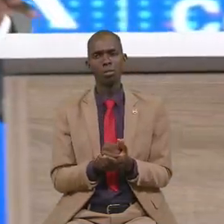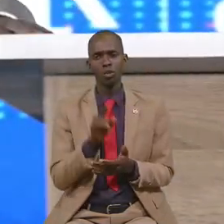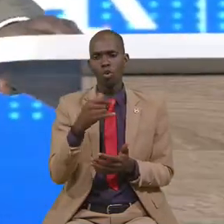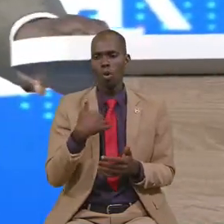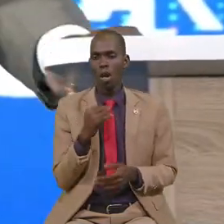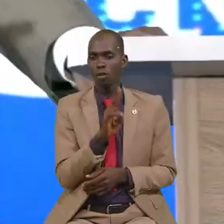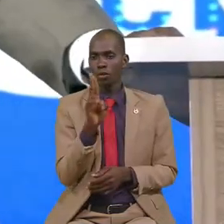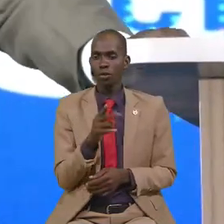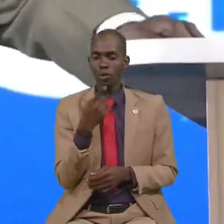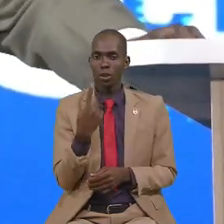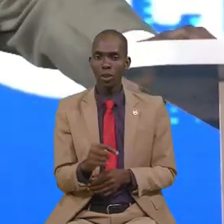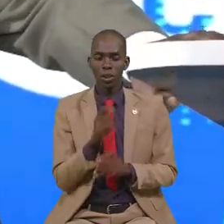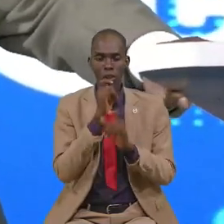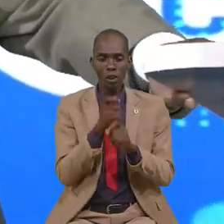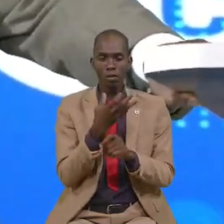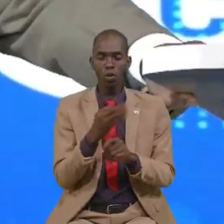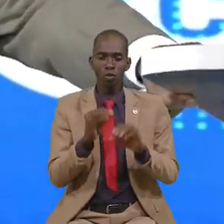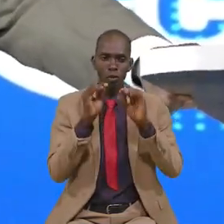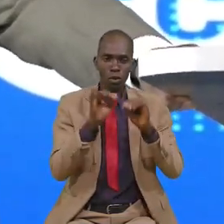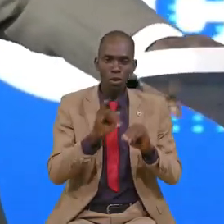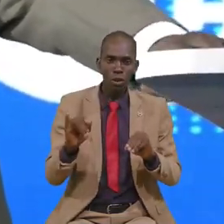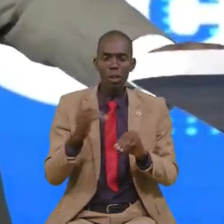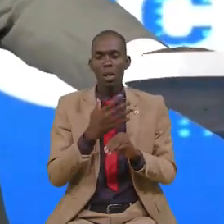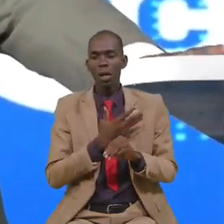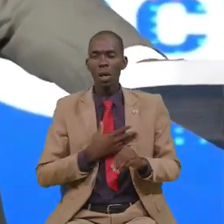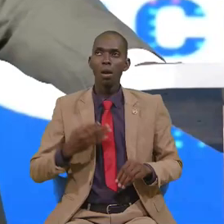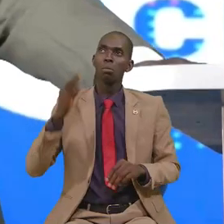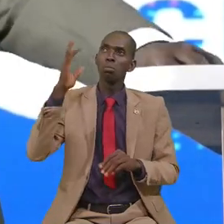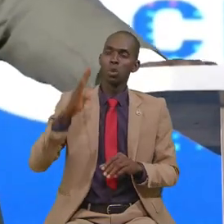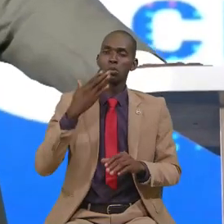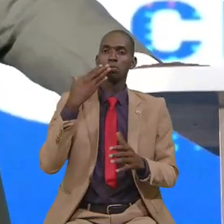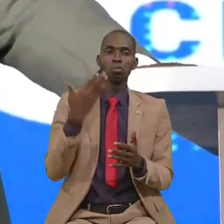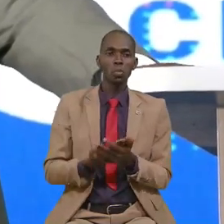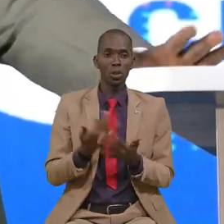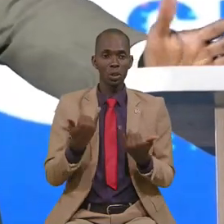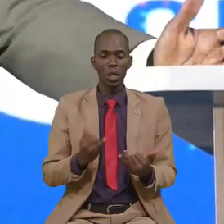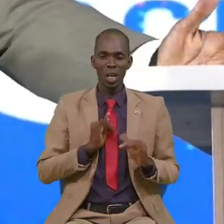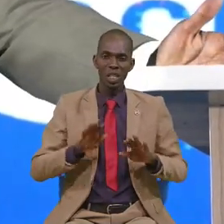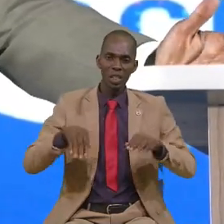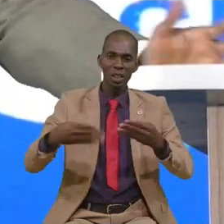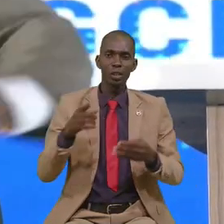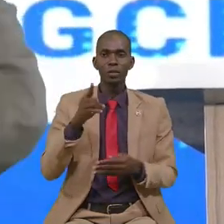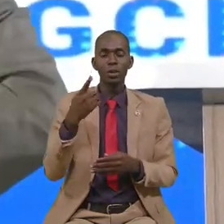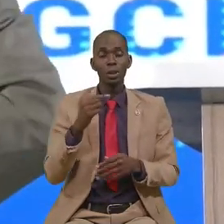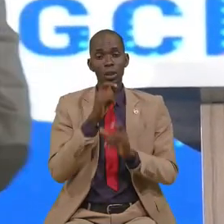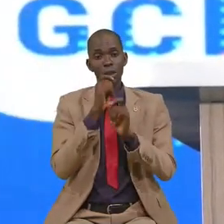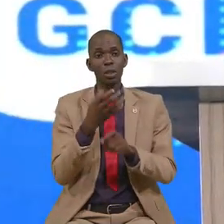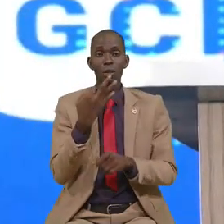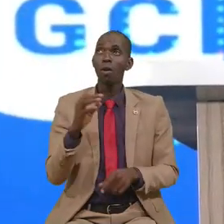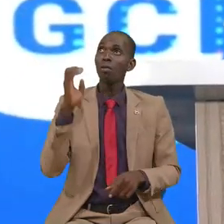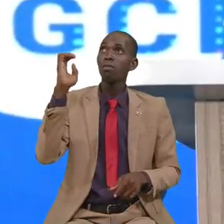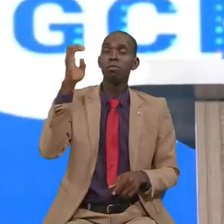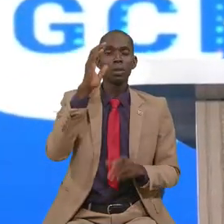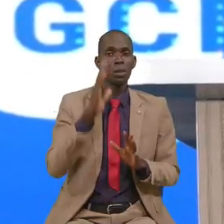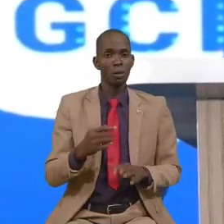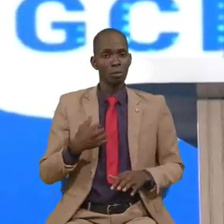gift of teaching and pastoring well. I give you the gift of an evangelist. I said, me, I don't want you